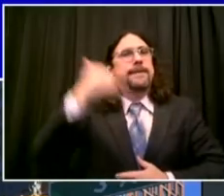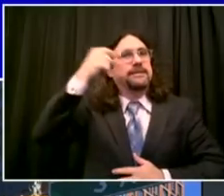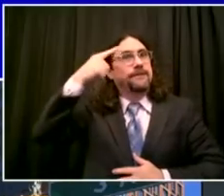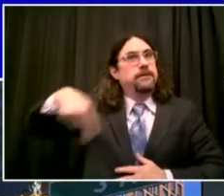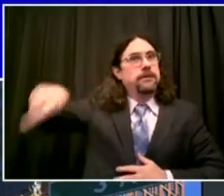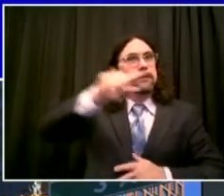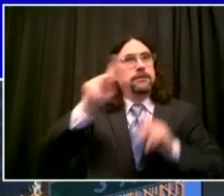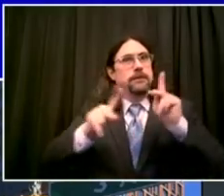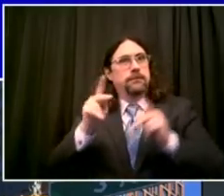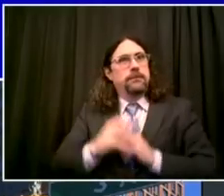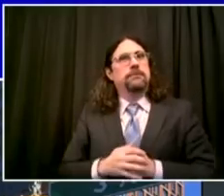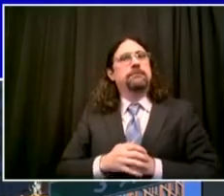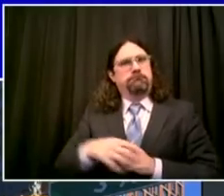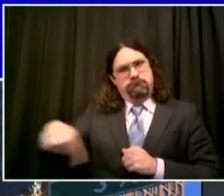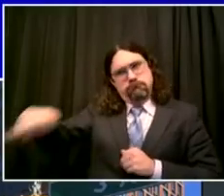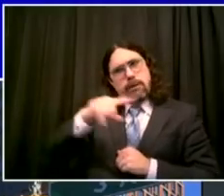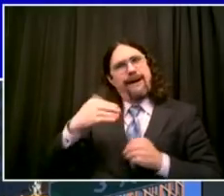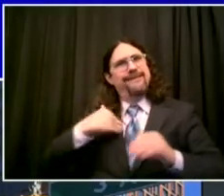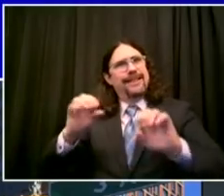time.